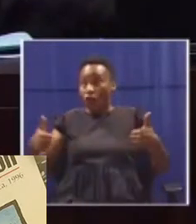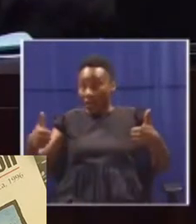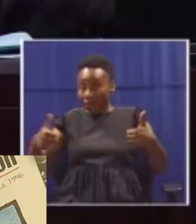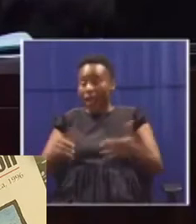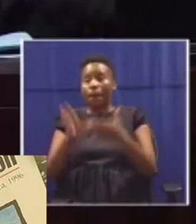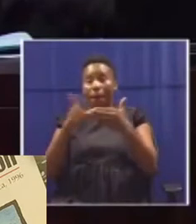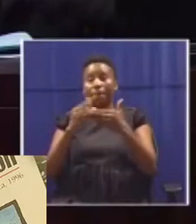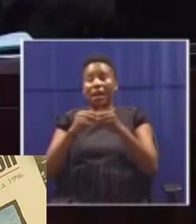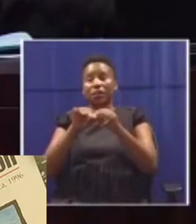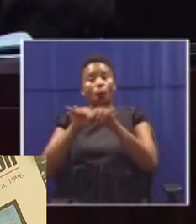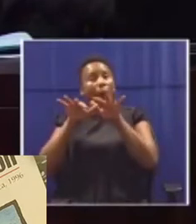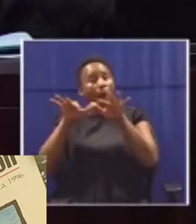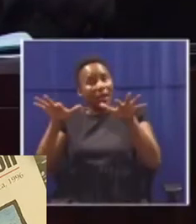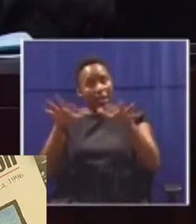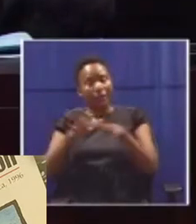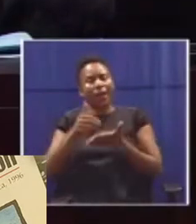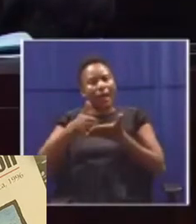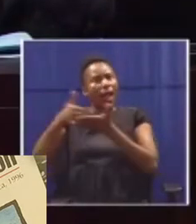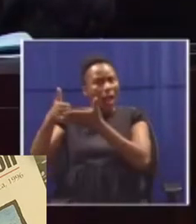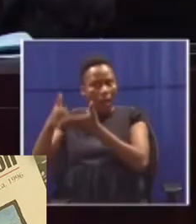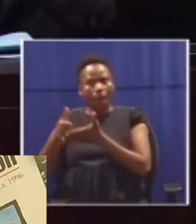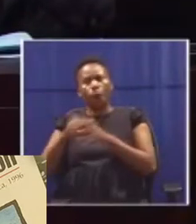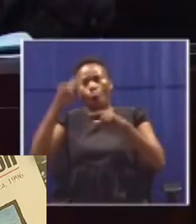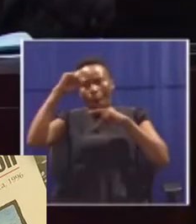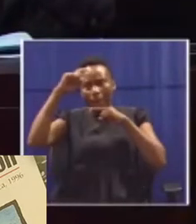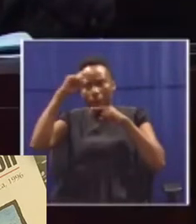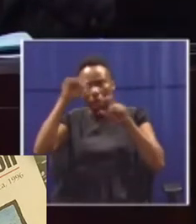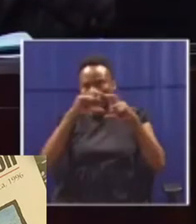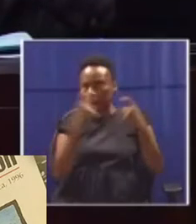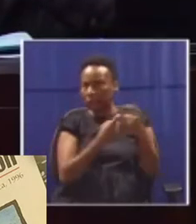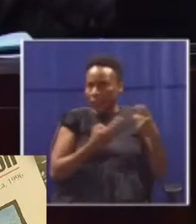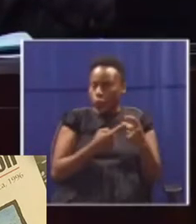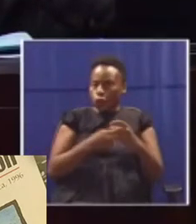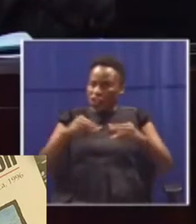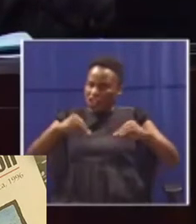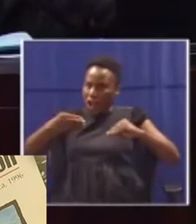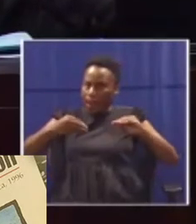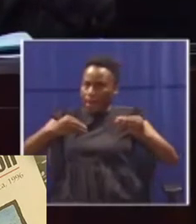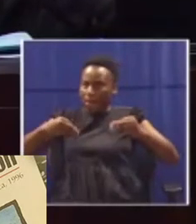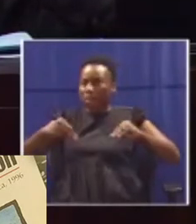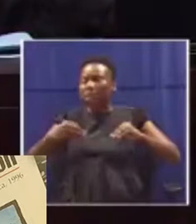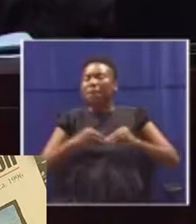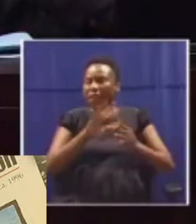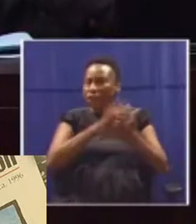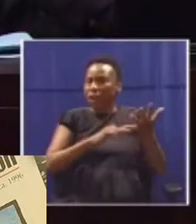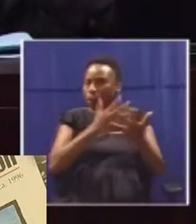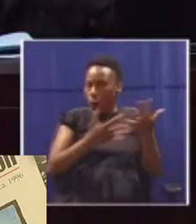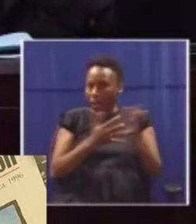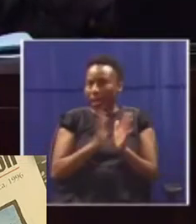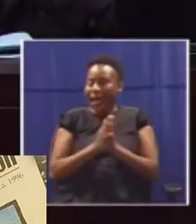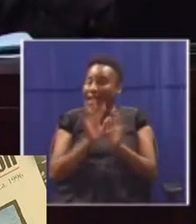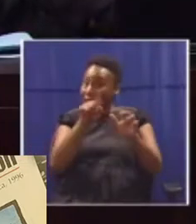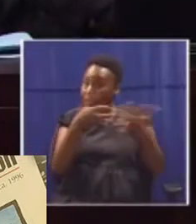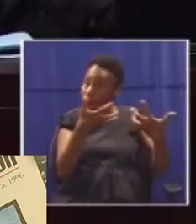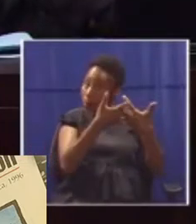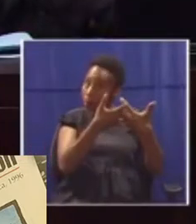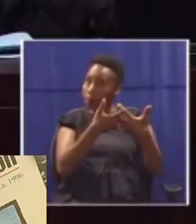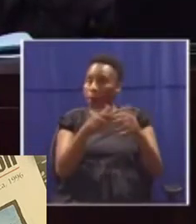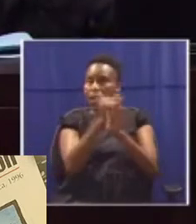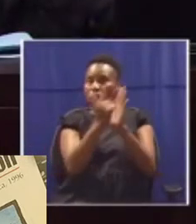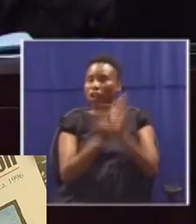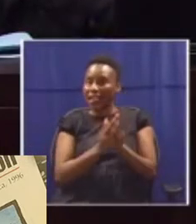assisted the committee to shape the framework by which we are governed in terms of legislation and